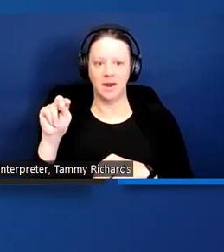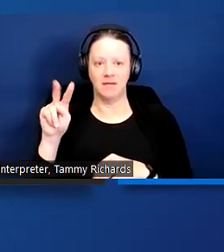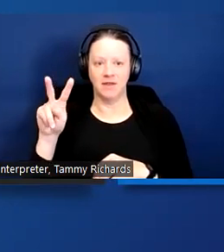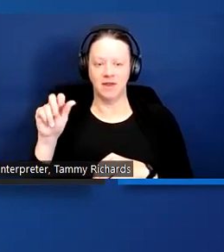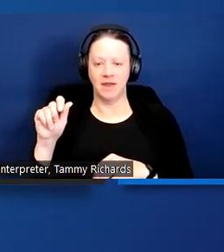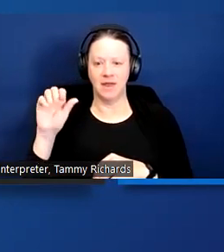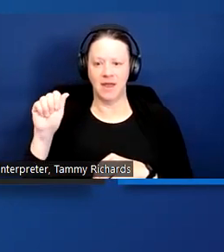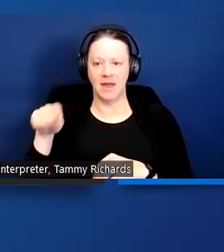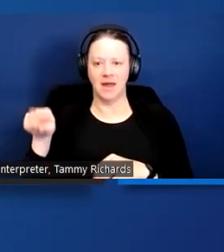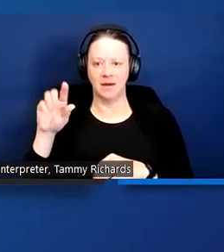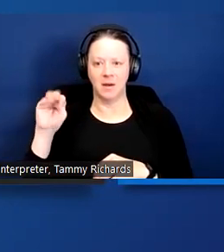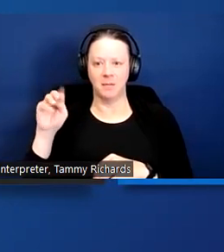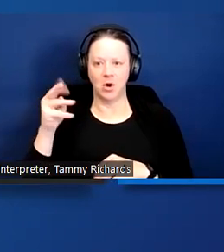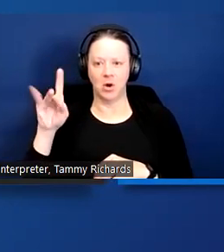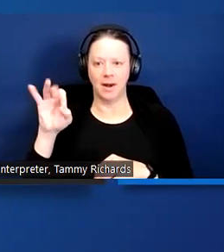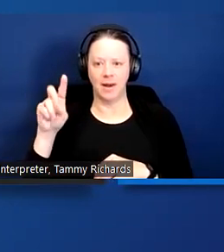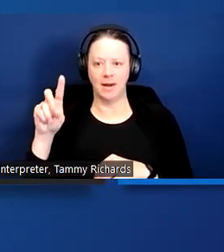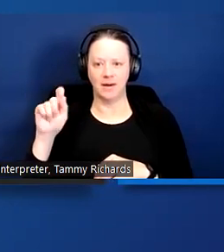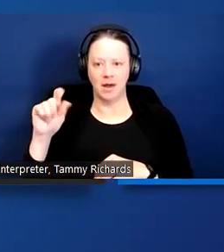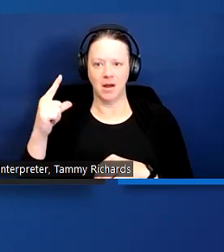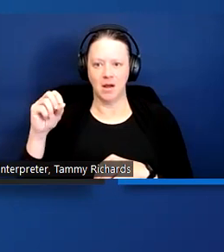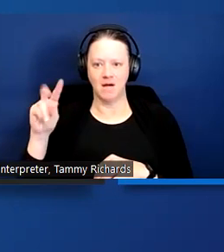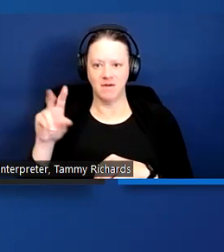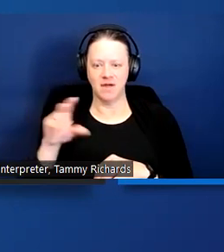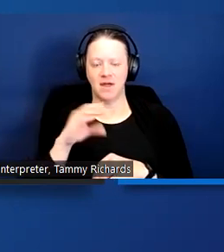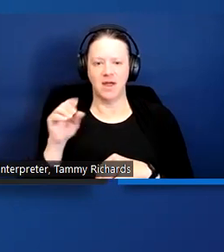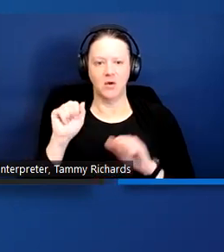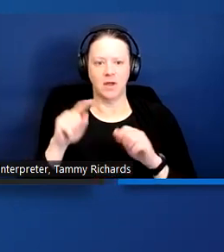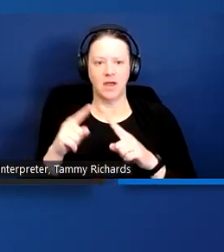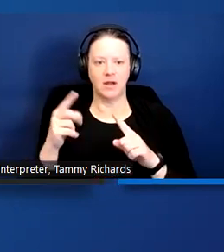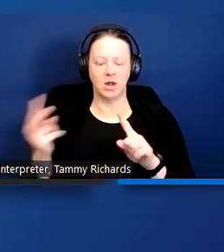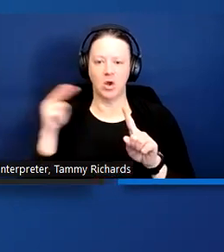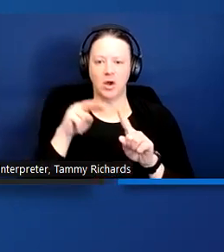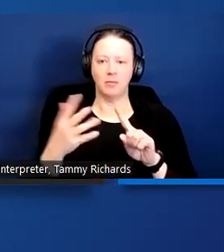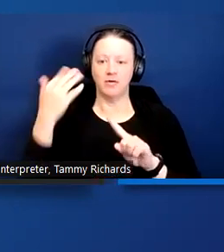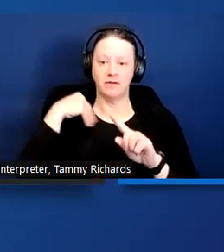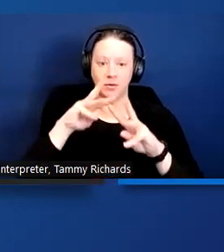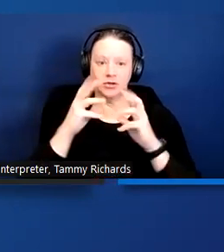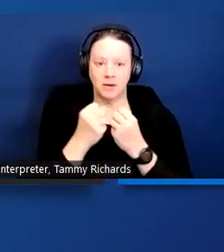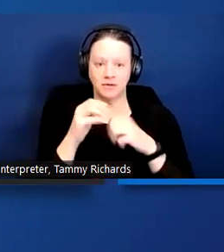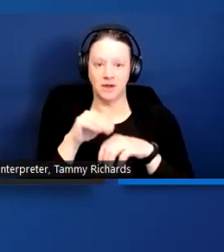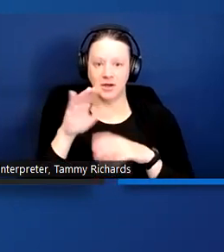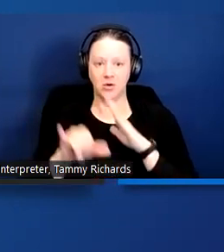mdod.nva@maryland.gov. You can visit our previous webinars on our YouTube channel. The username is